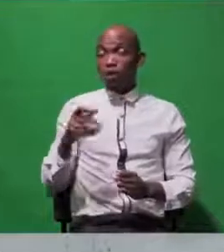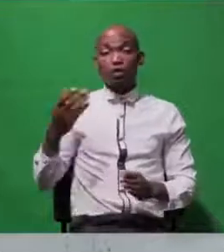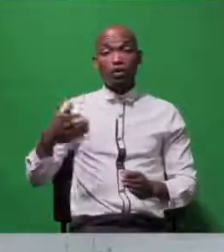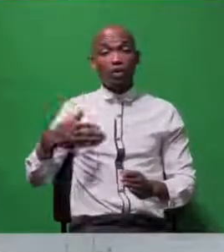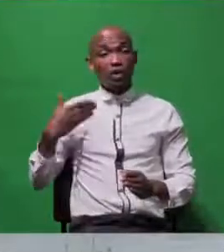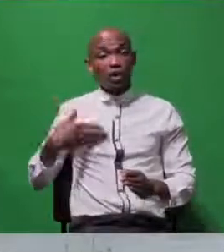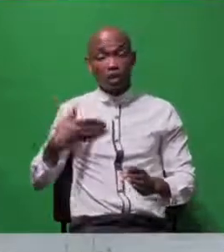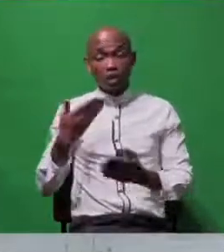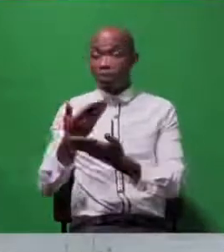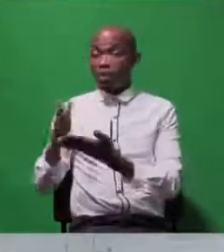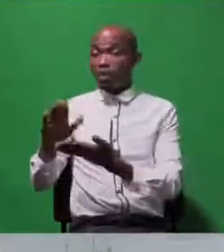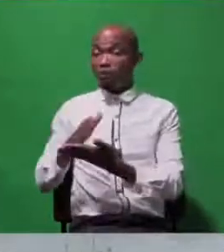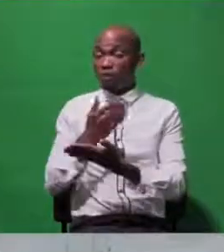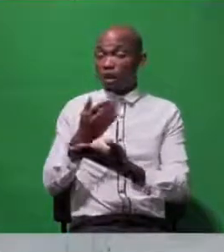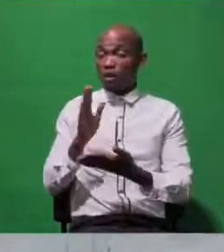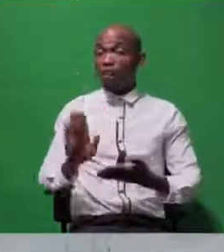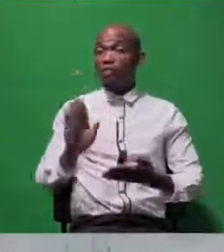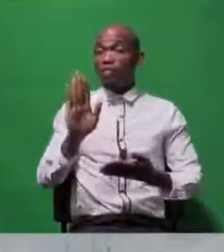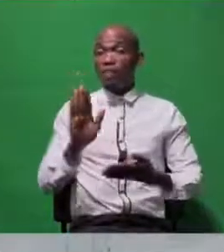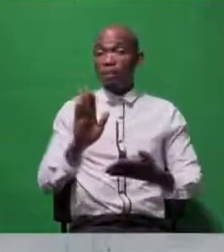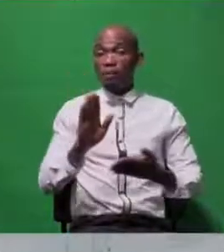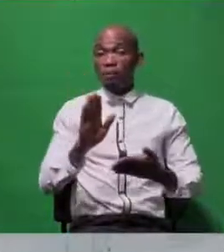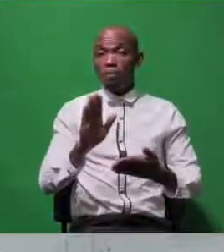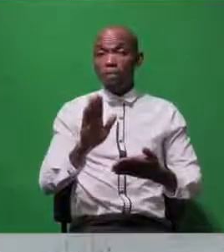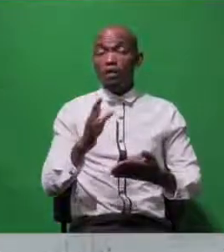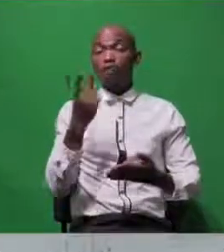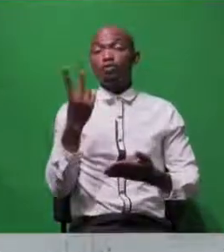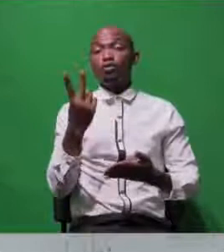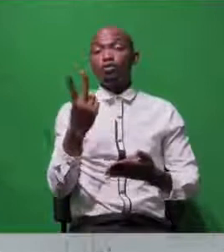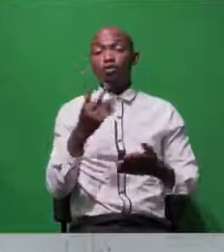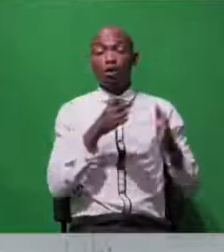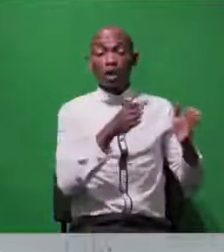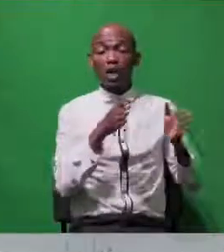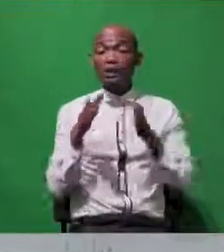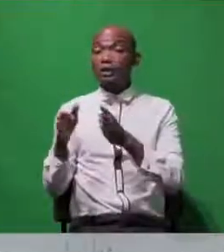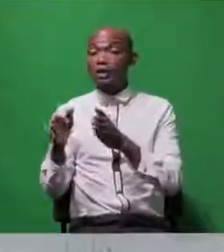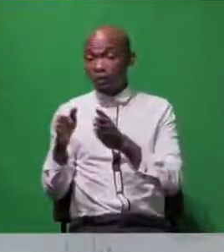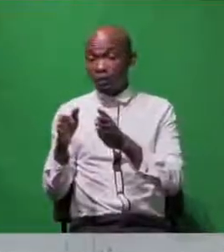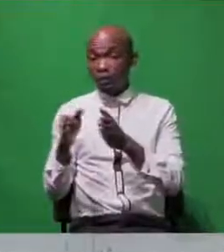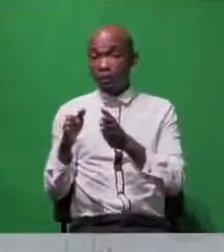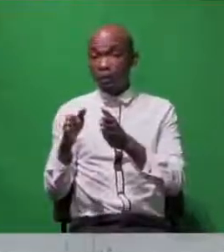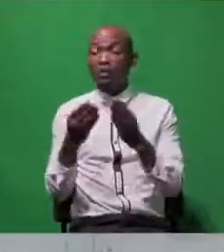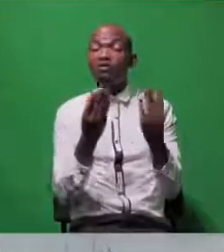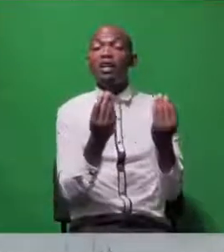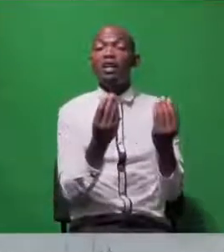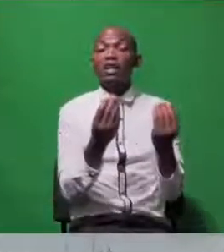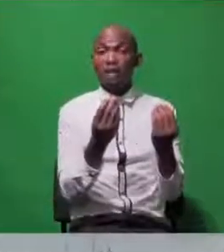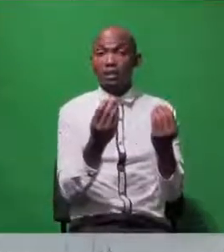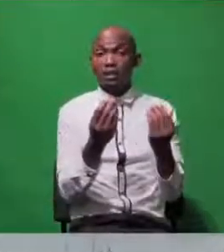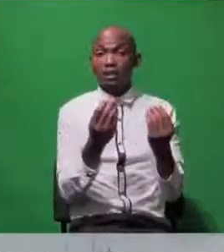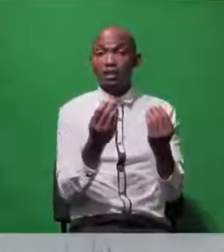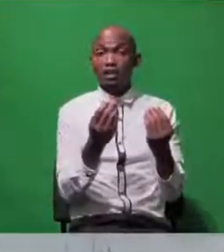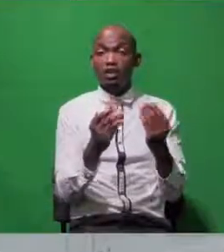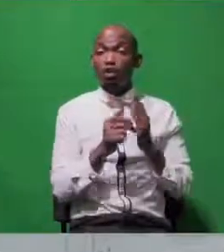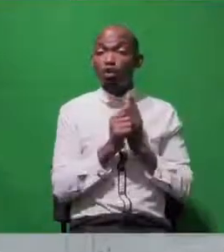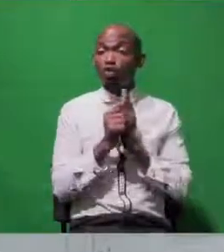them into classes. When you divide the people, it will be very easier to